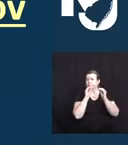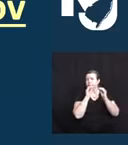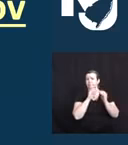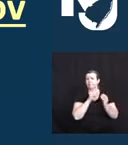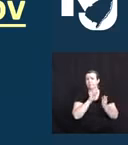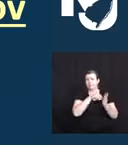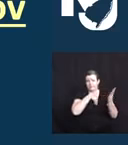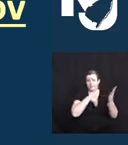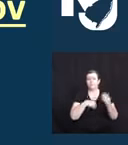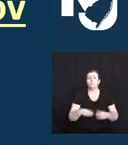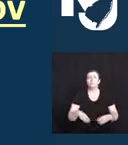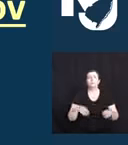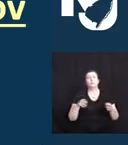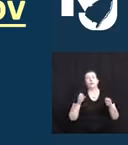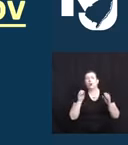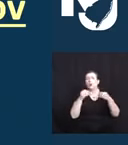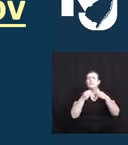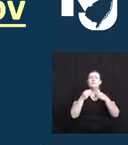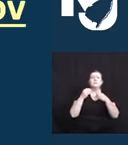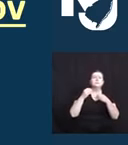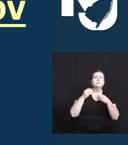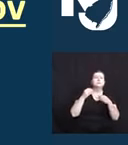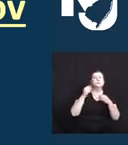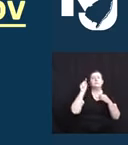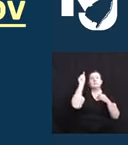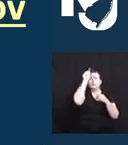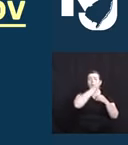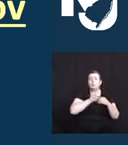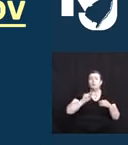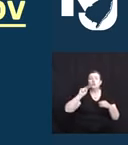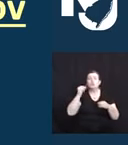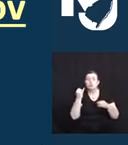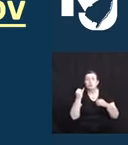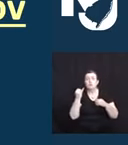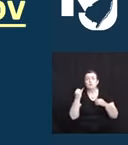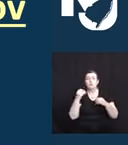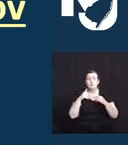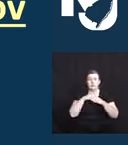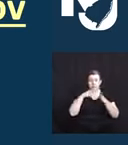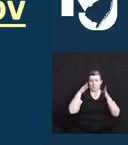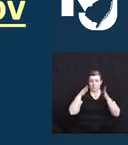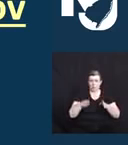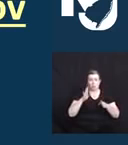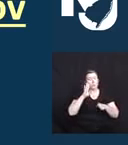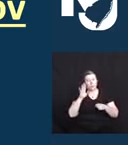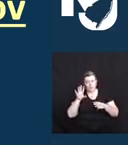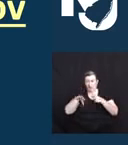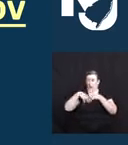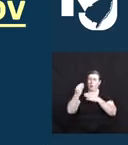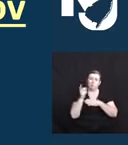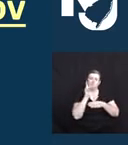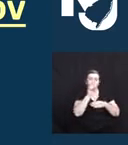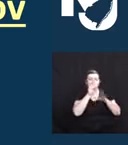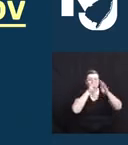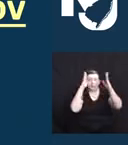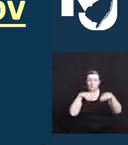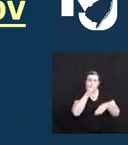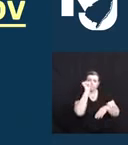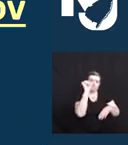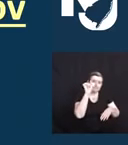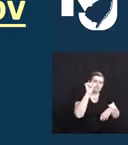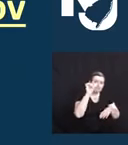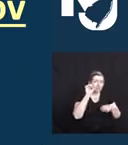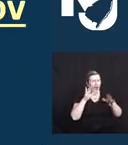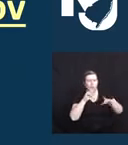soon open from where census workers will begin heading out directly into communities to reach those who have not yet